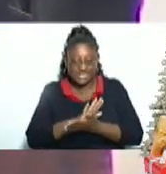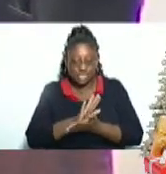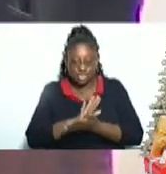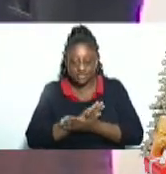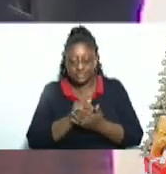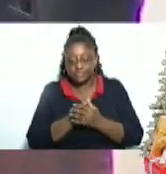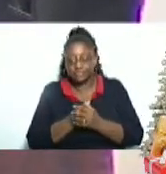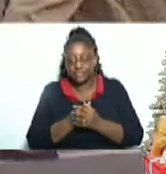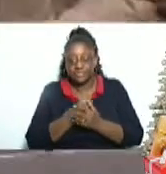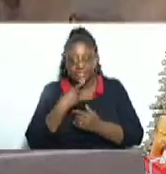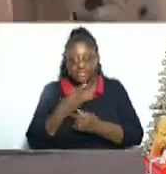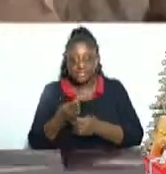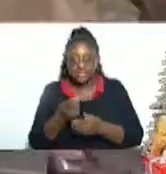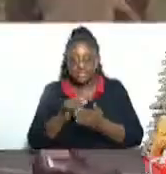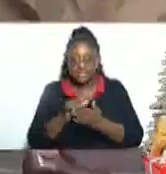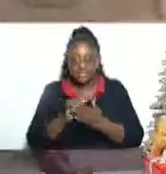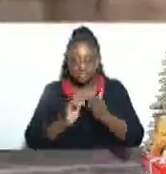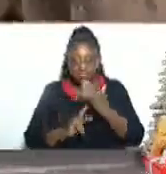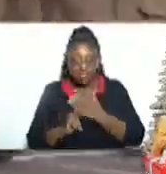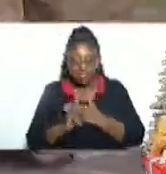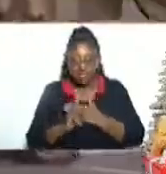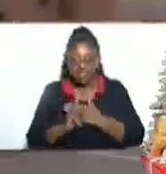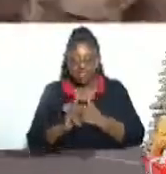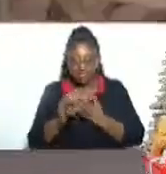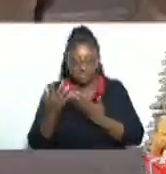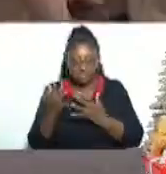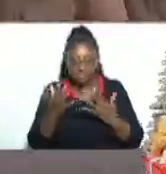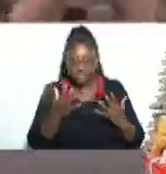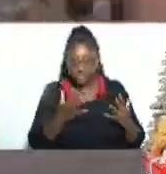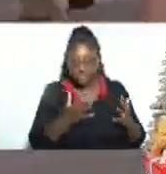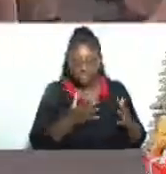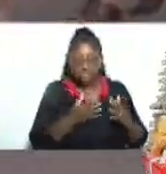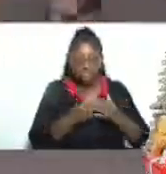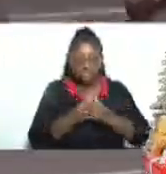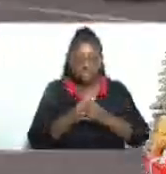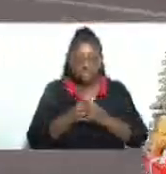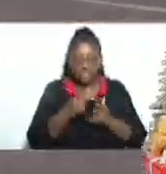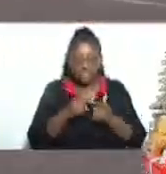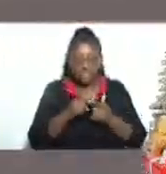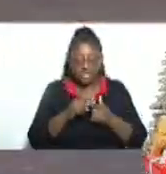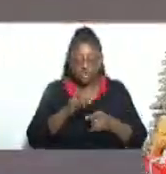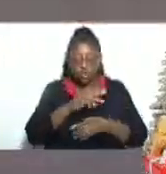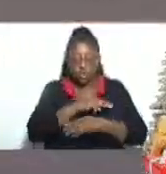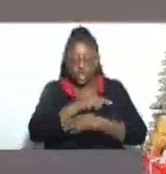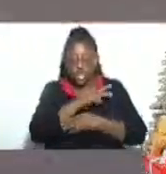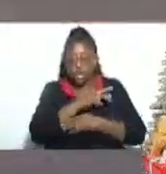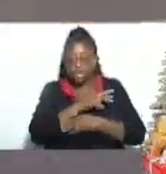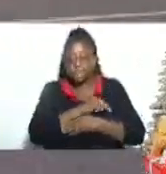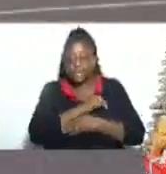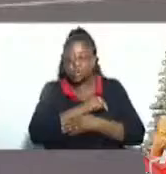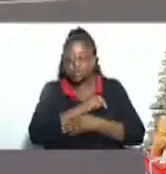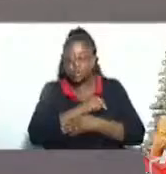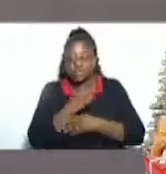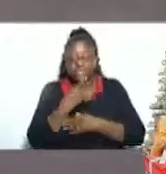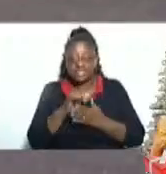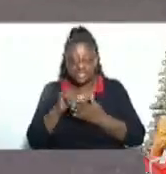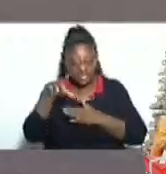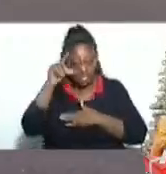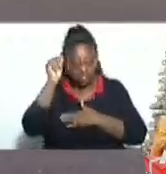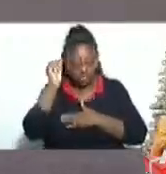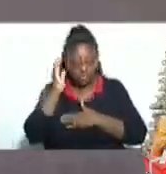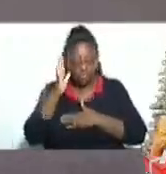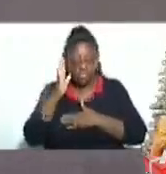is steadily being made. Minister of National Security, the Honorable Wayne Monroe, says the government is committed